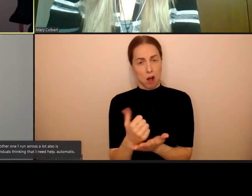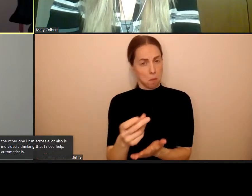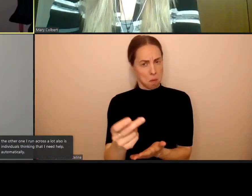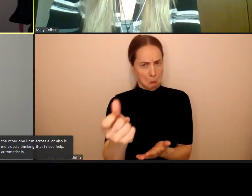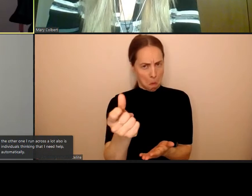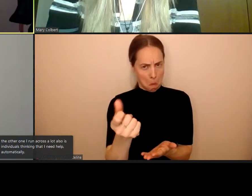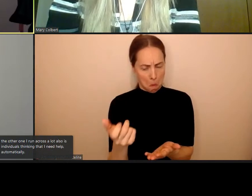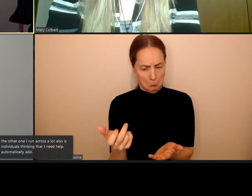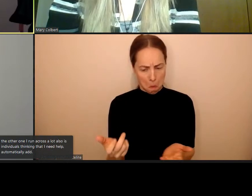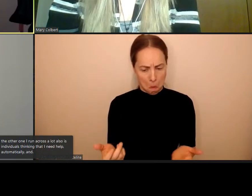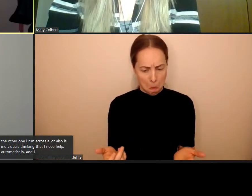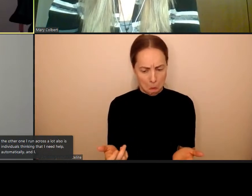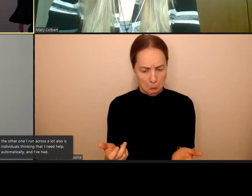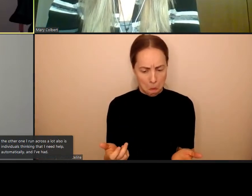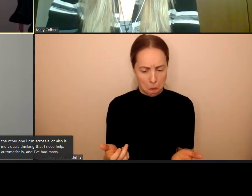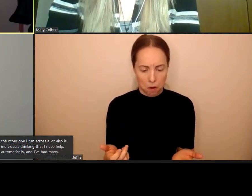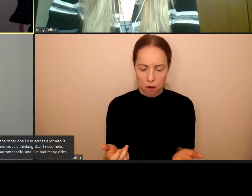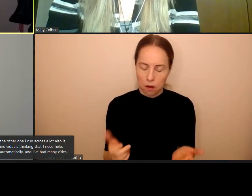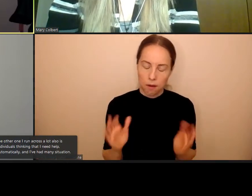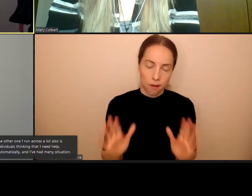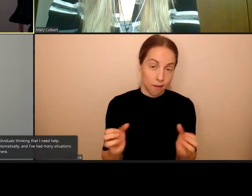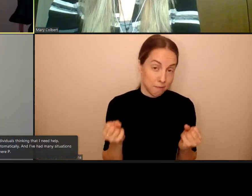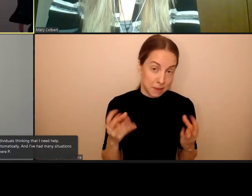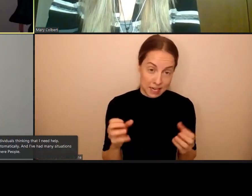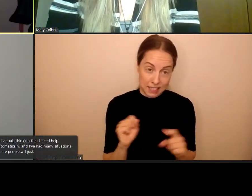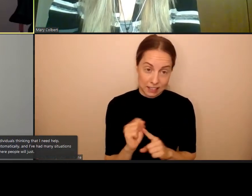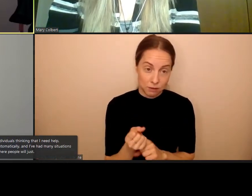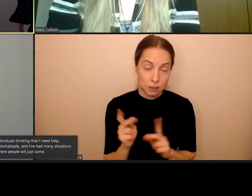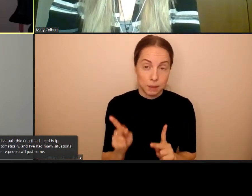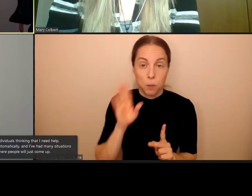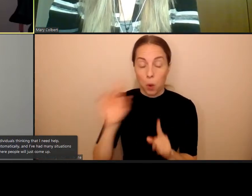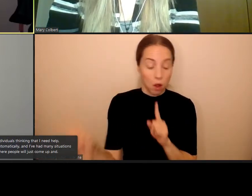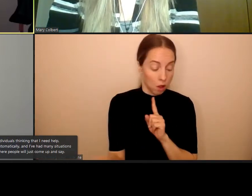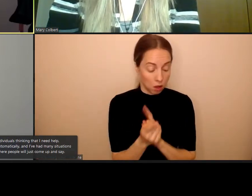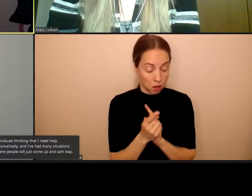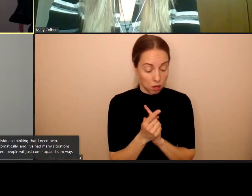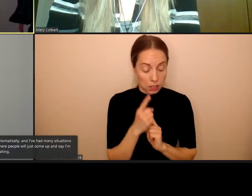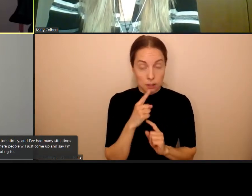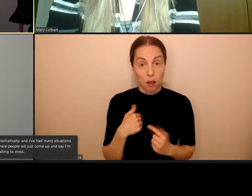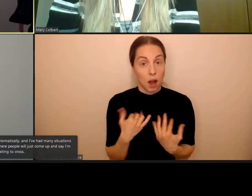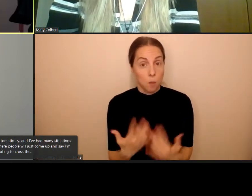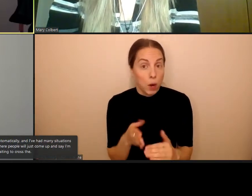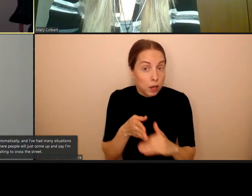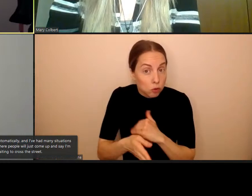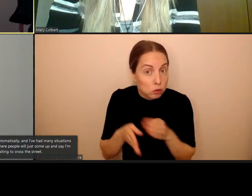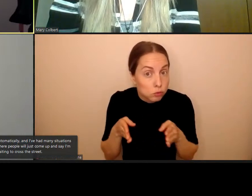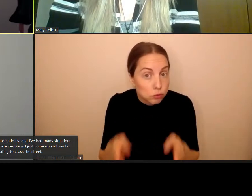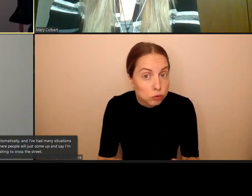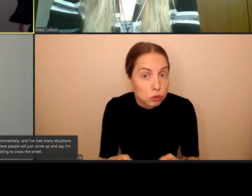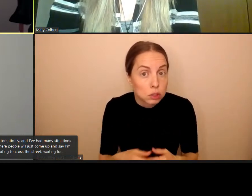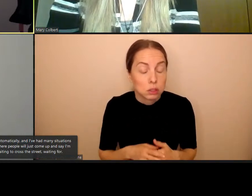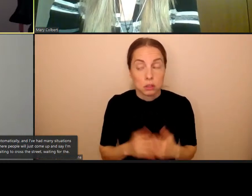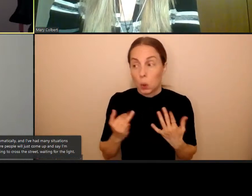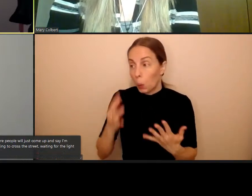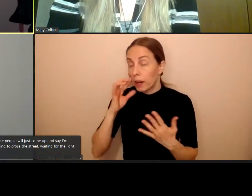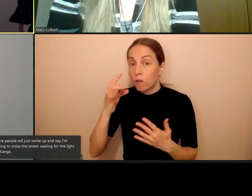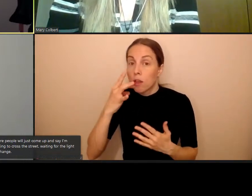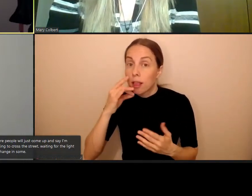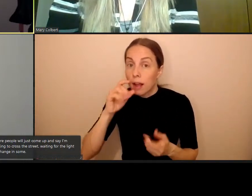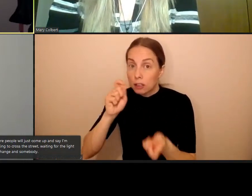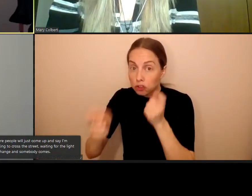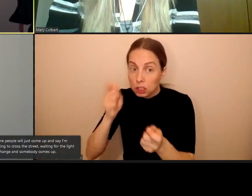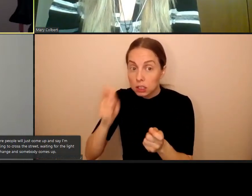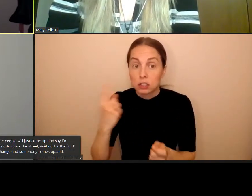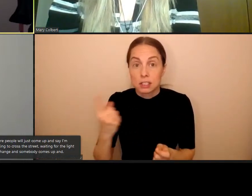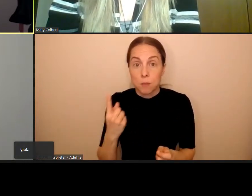automatically. And I've had many situations where people will just come up and say, I'm waiting to cross the street and waiting for the light to change. And somebody comes